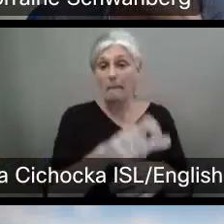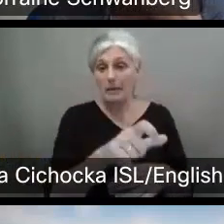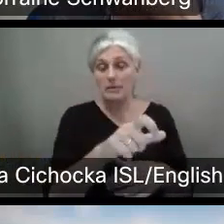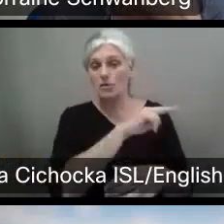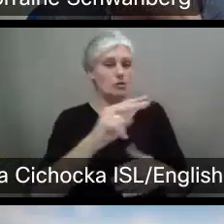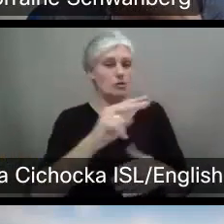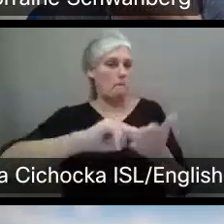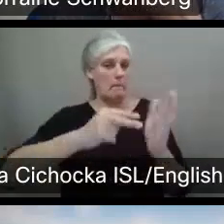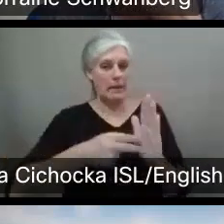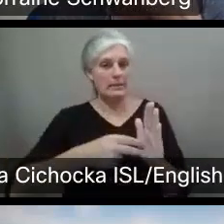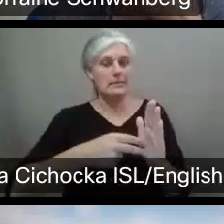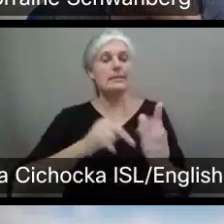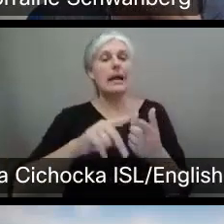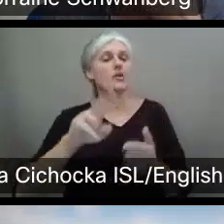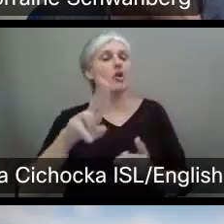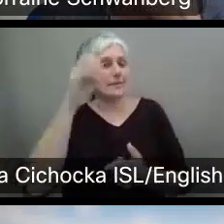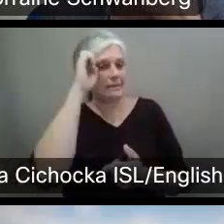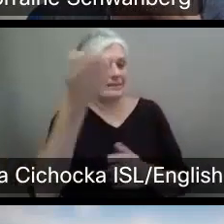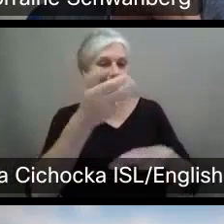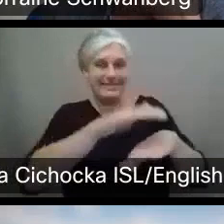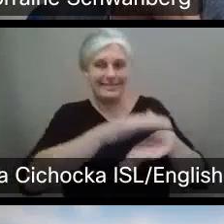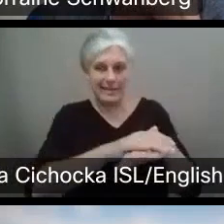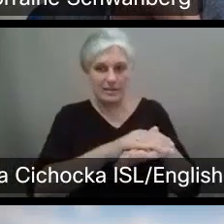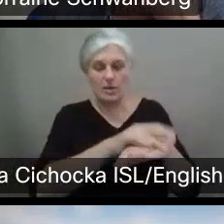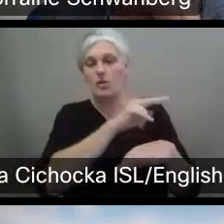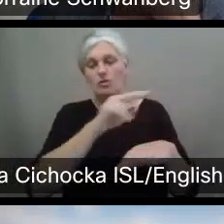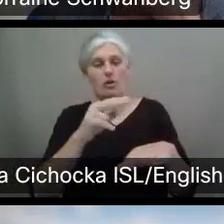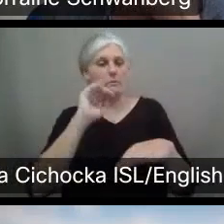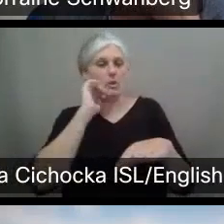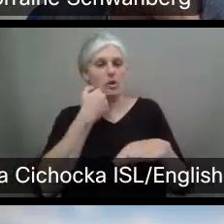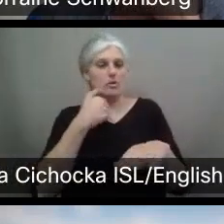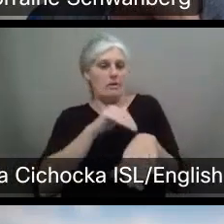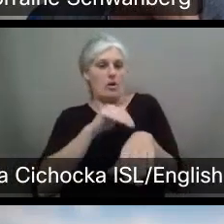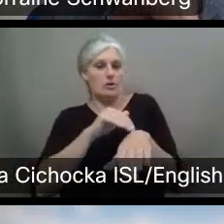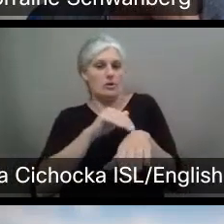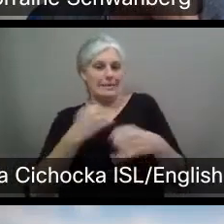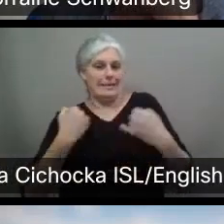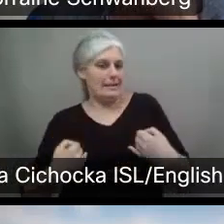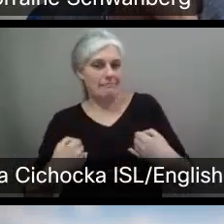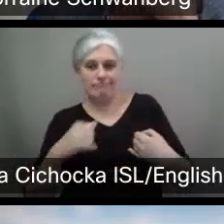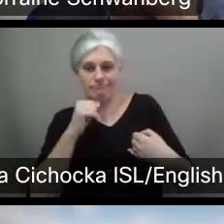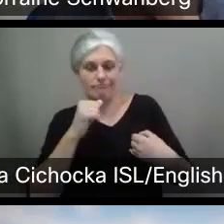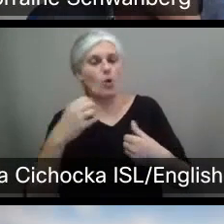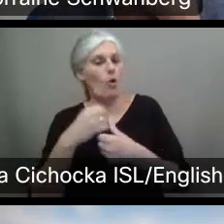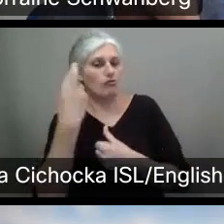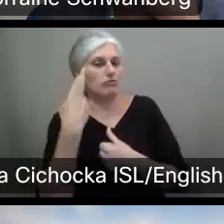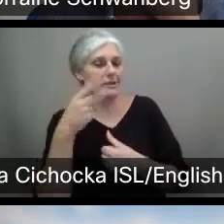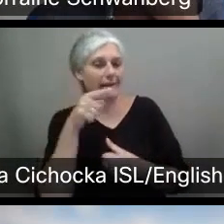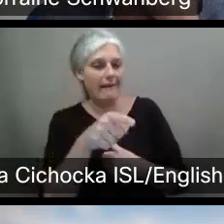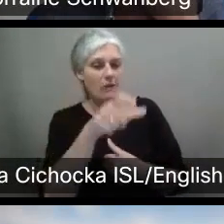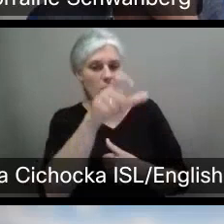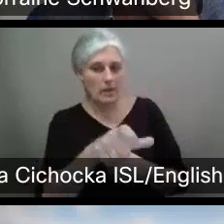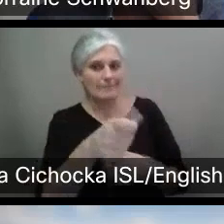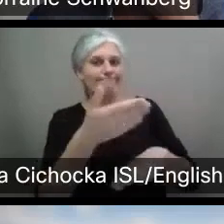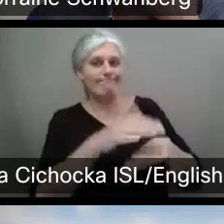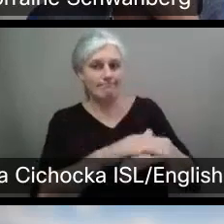unintended and unanticipated death, which did not arise from or was a consequence of an illness or an underlying condition of the patient, or